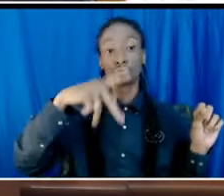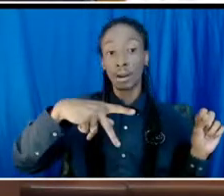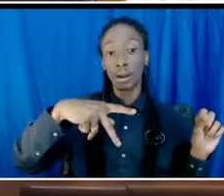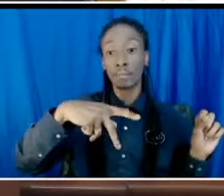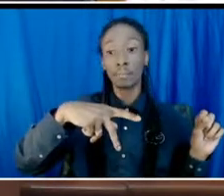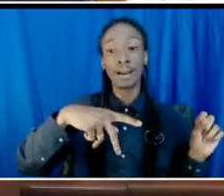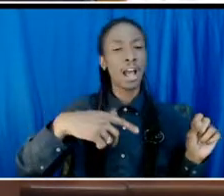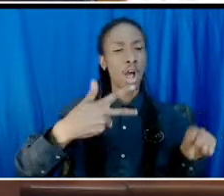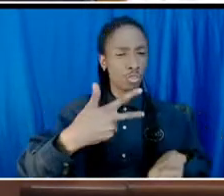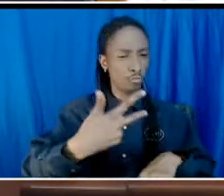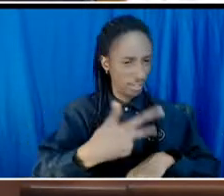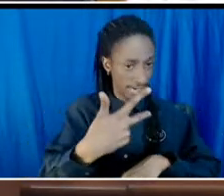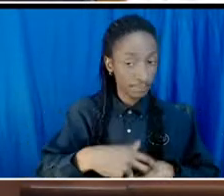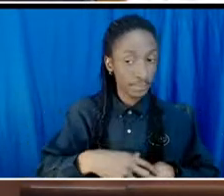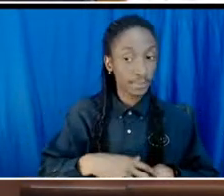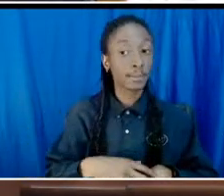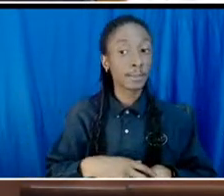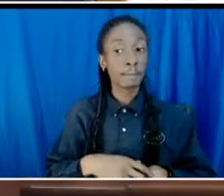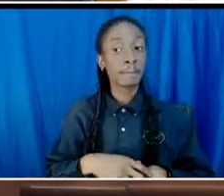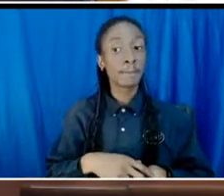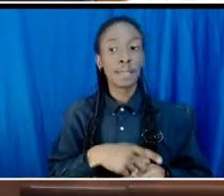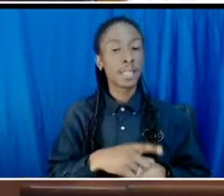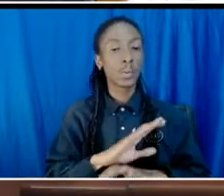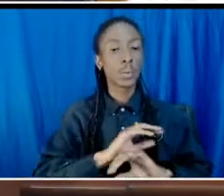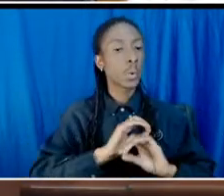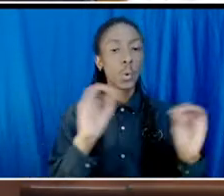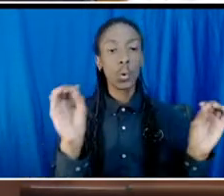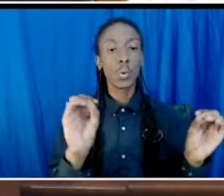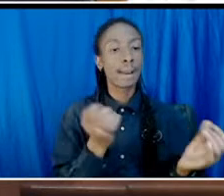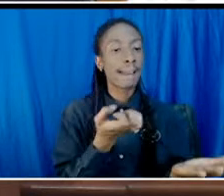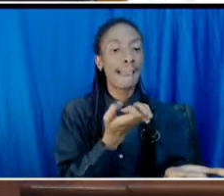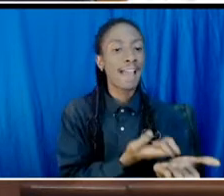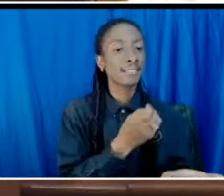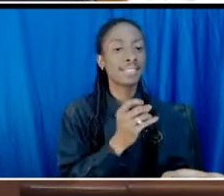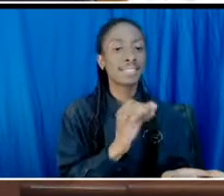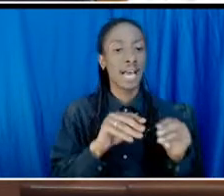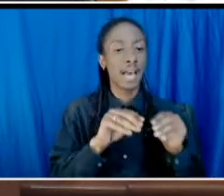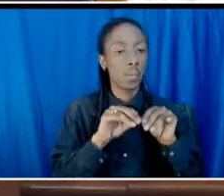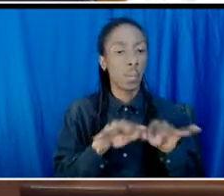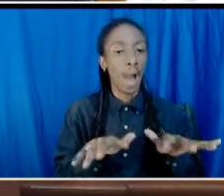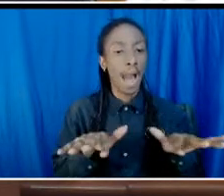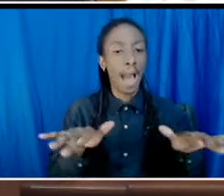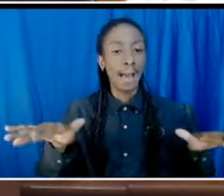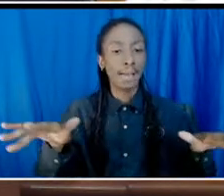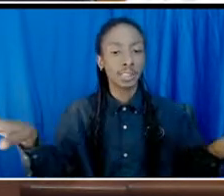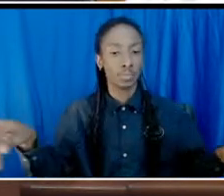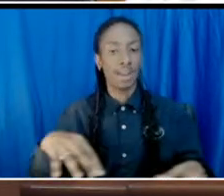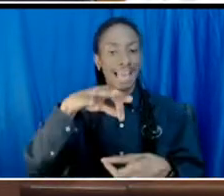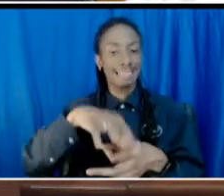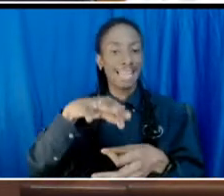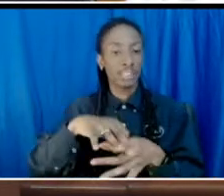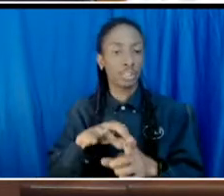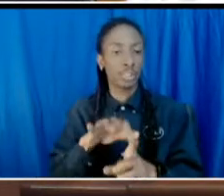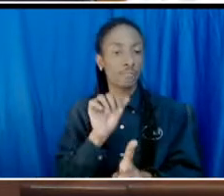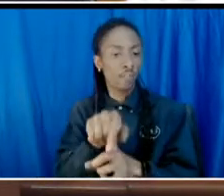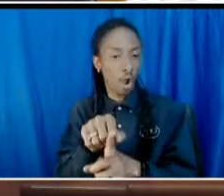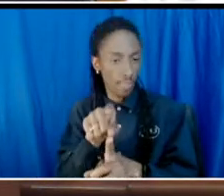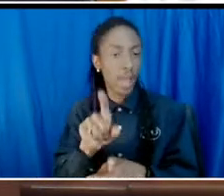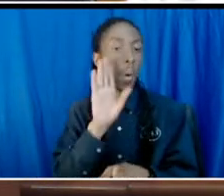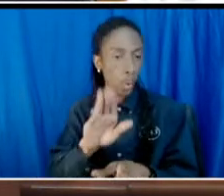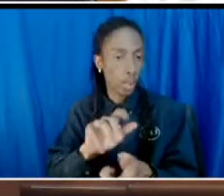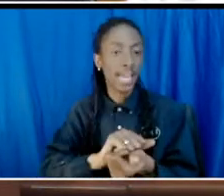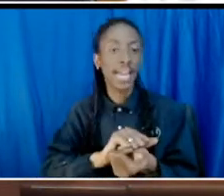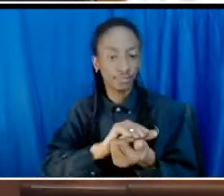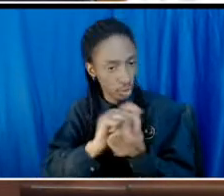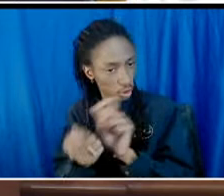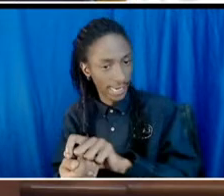3 occasions there was no evidence of widespread election fraud that would have changed the